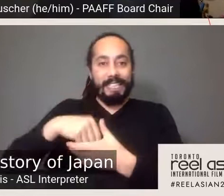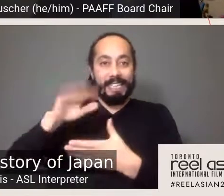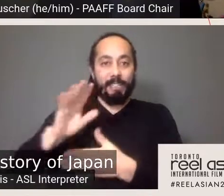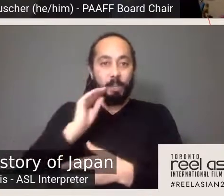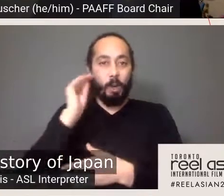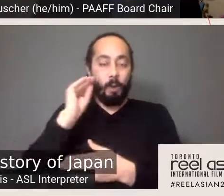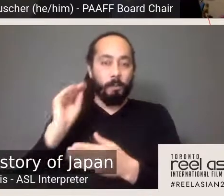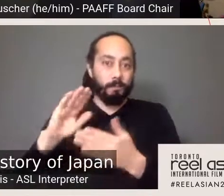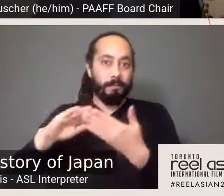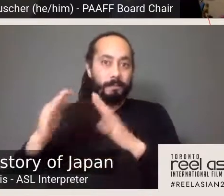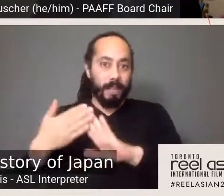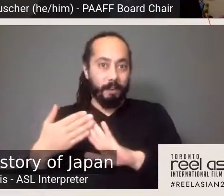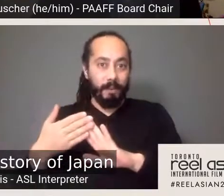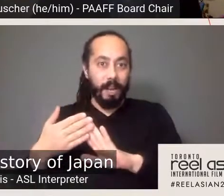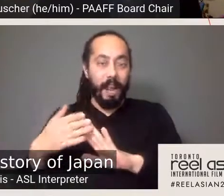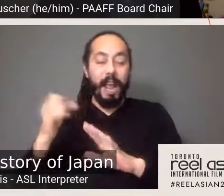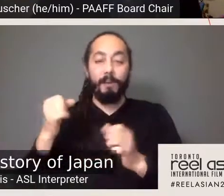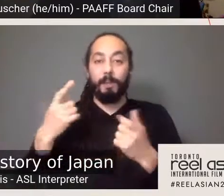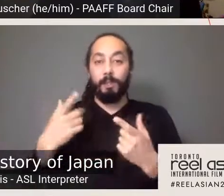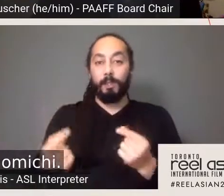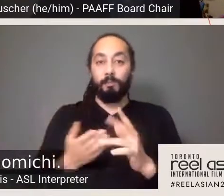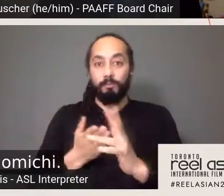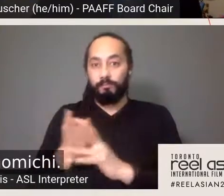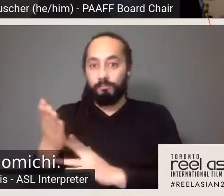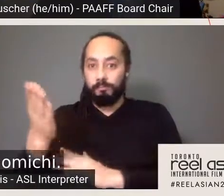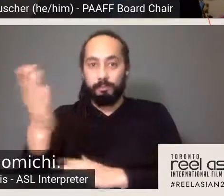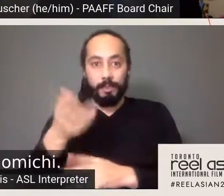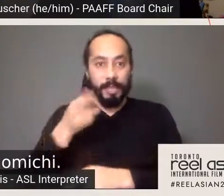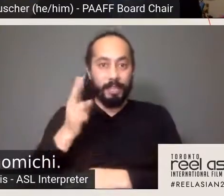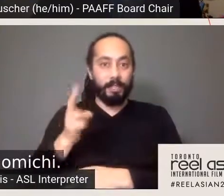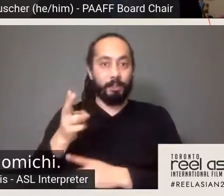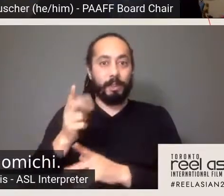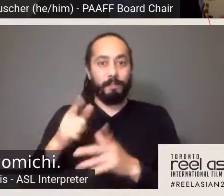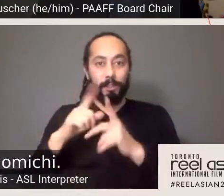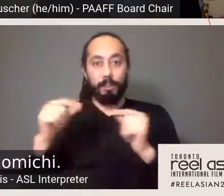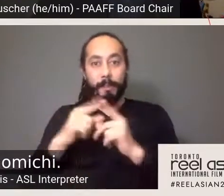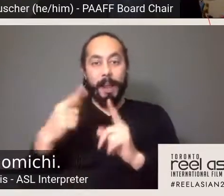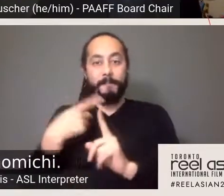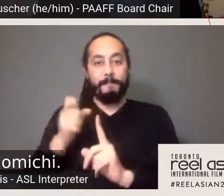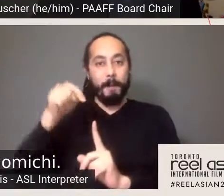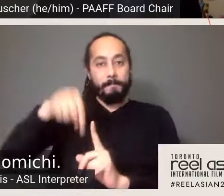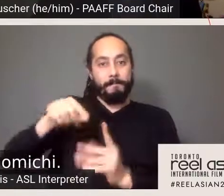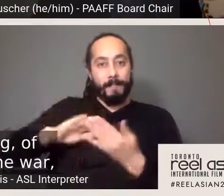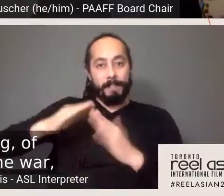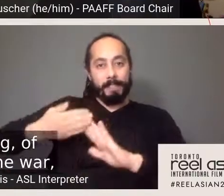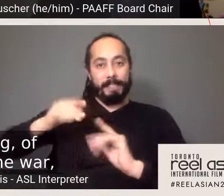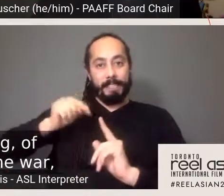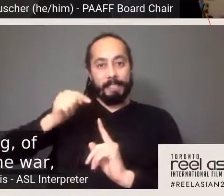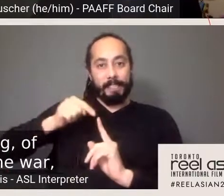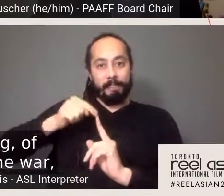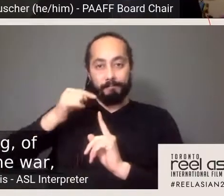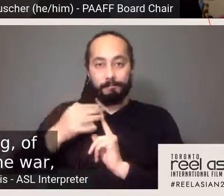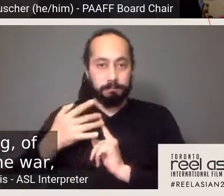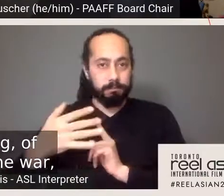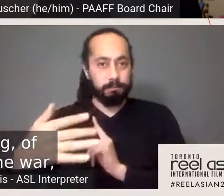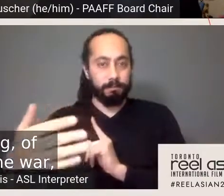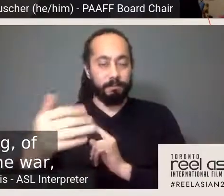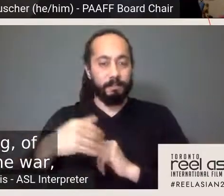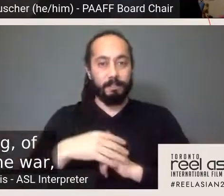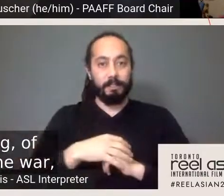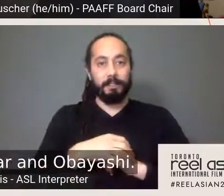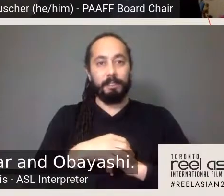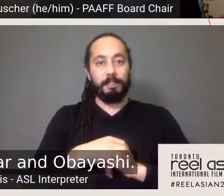we go through the history of Japan from this place, Onomichi. The second thing, of course, is